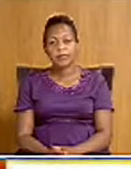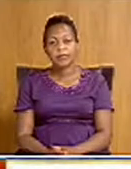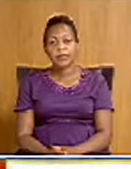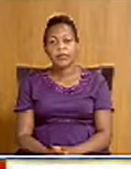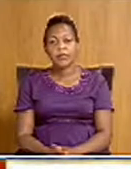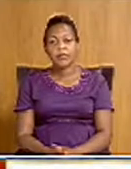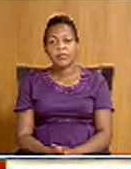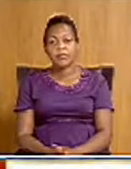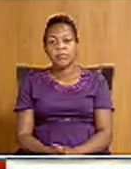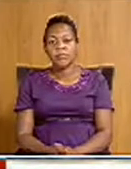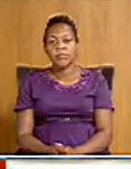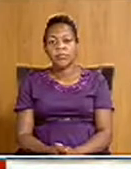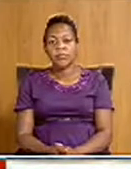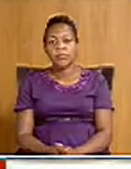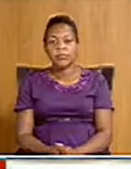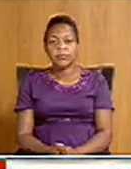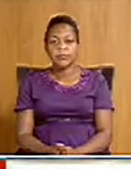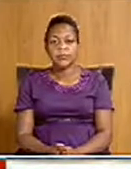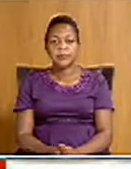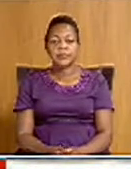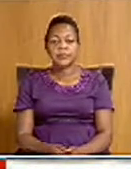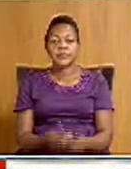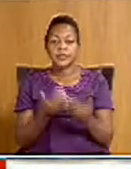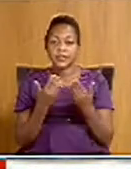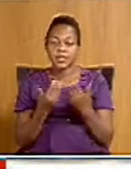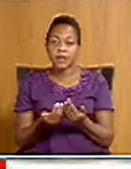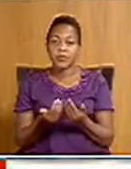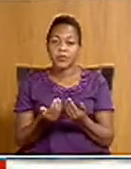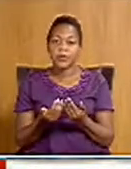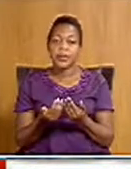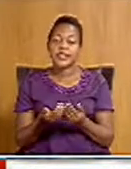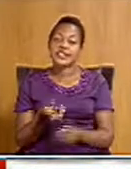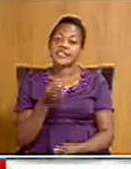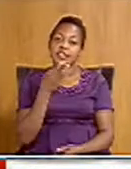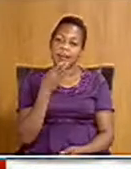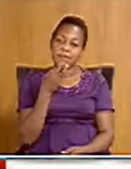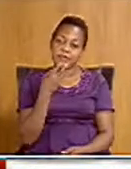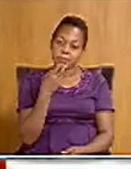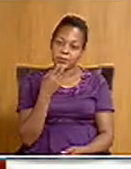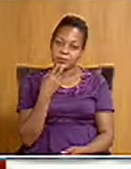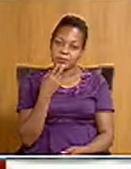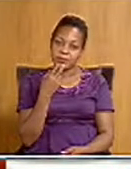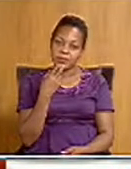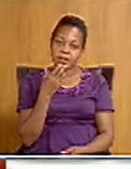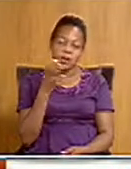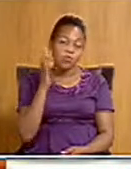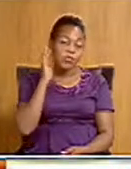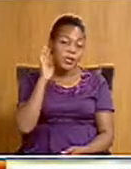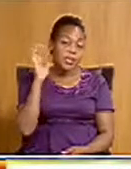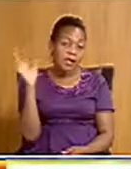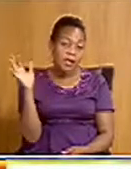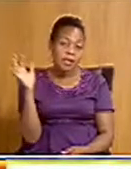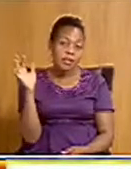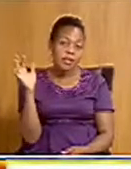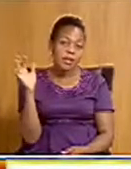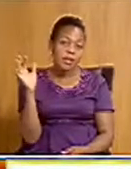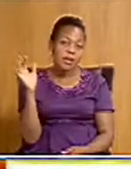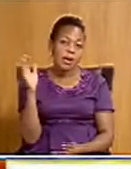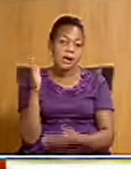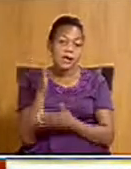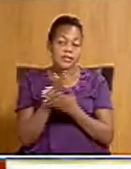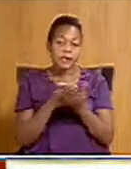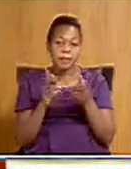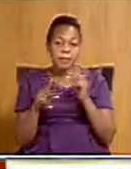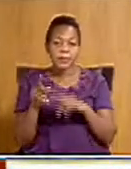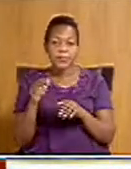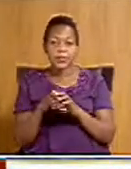It is therefore quite comic and laughable to hear of some actors